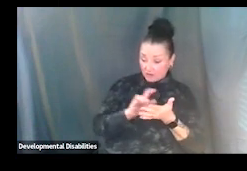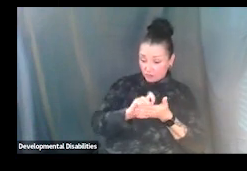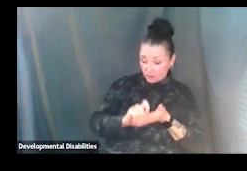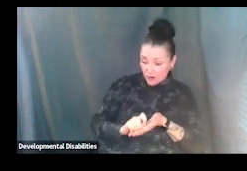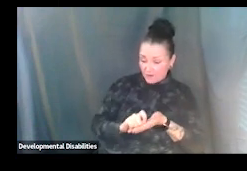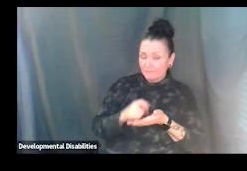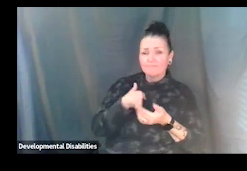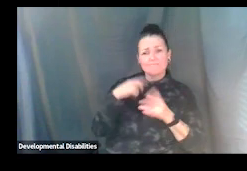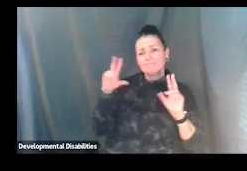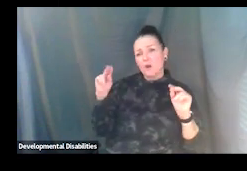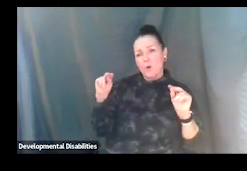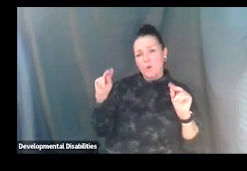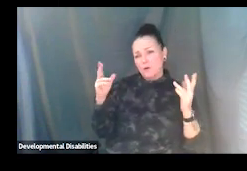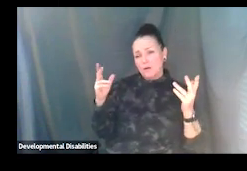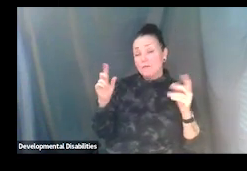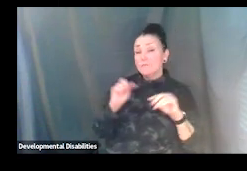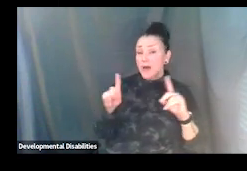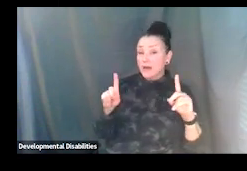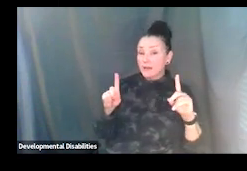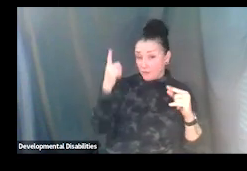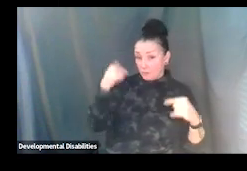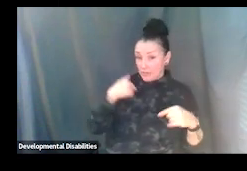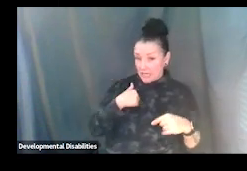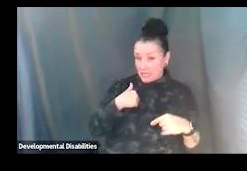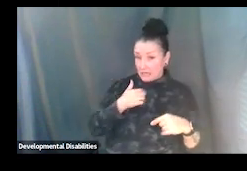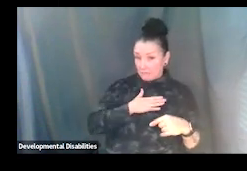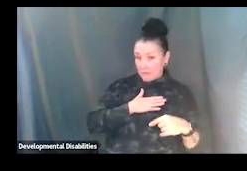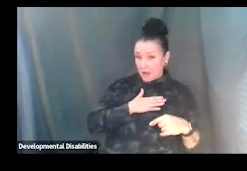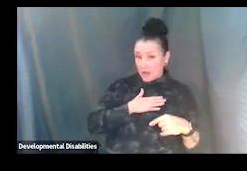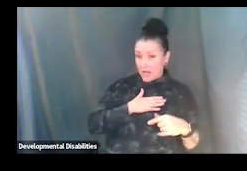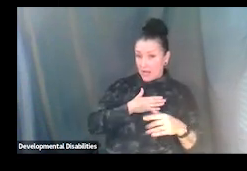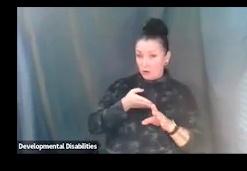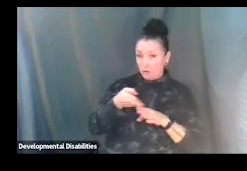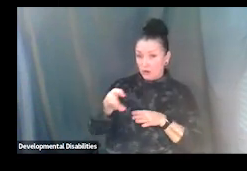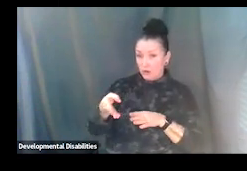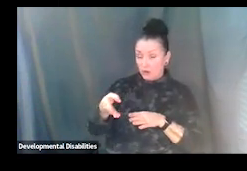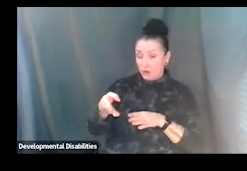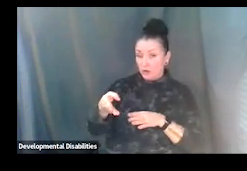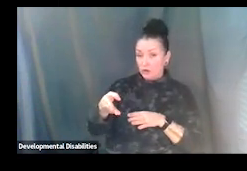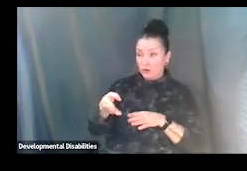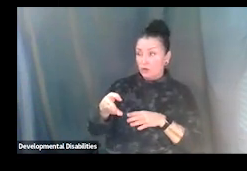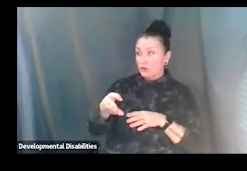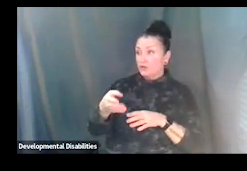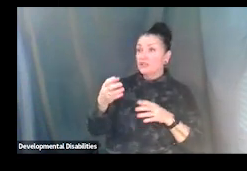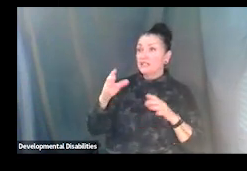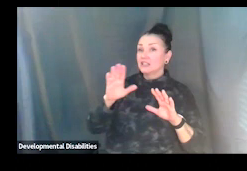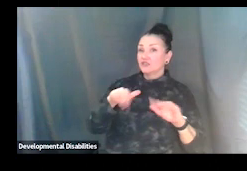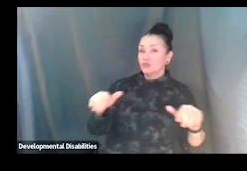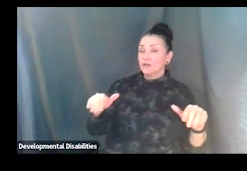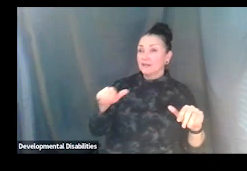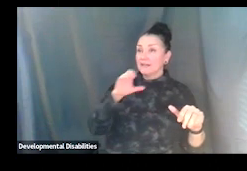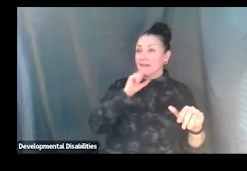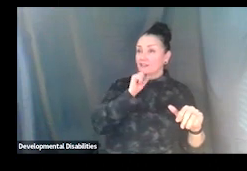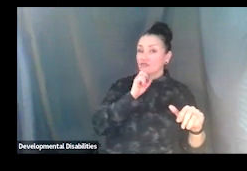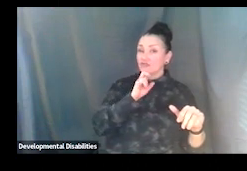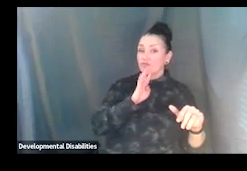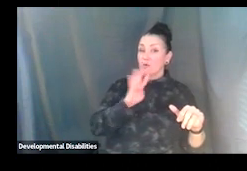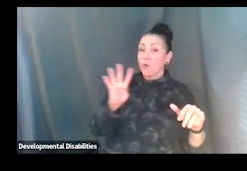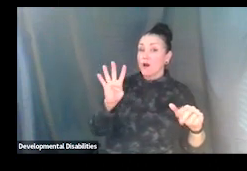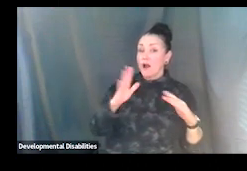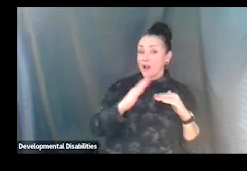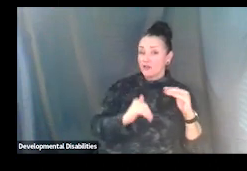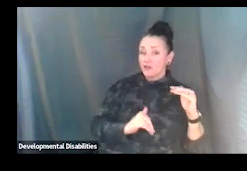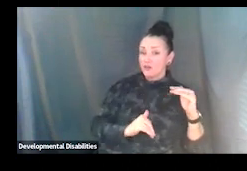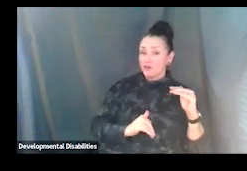that, if we really believe in early intervention, then wouldn't it make sense to prescribe stimulants to 4-year-old kids who clearly have ADHD rather